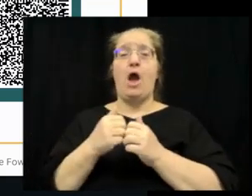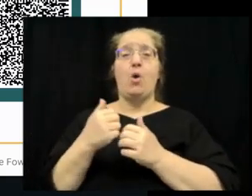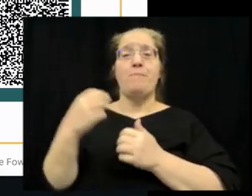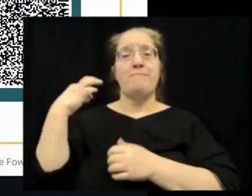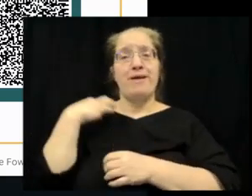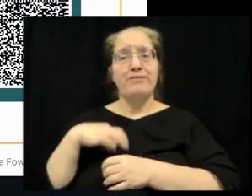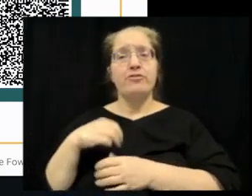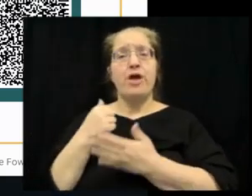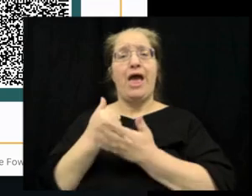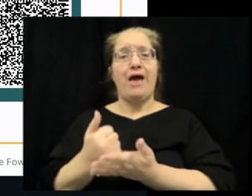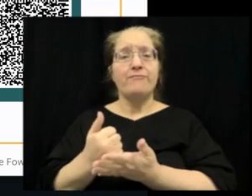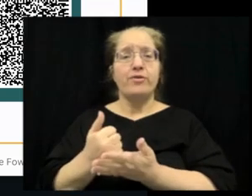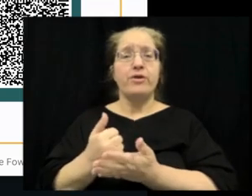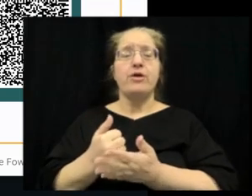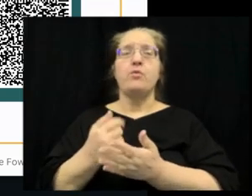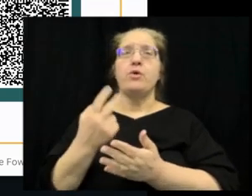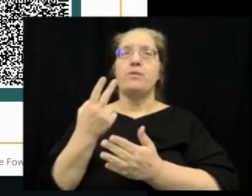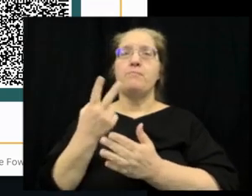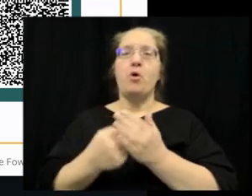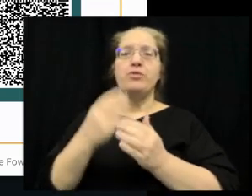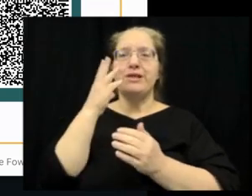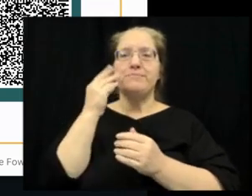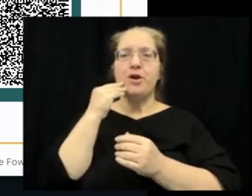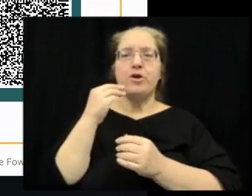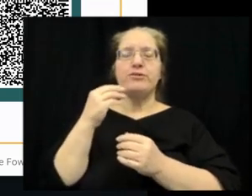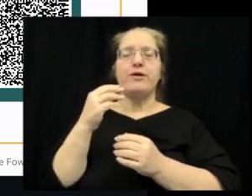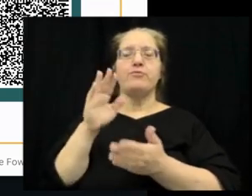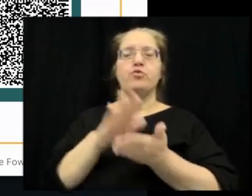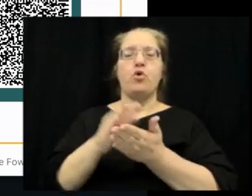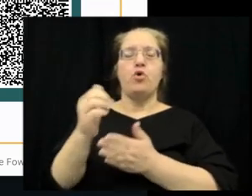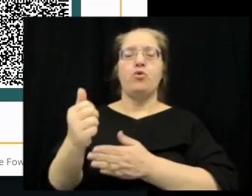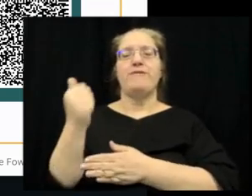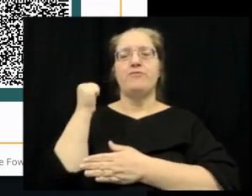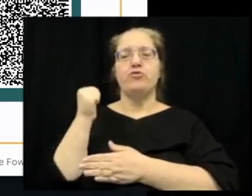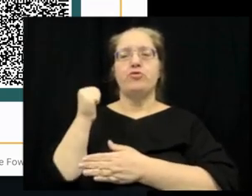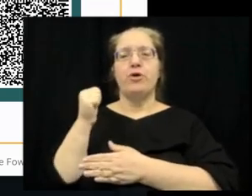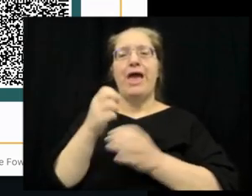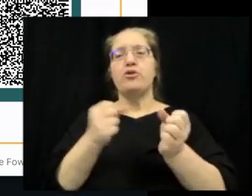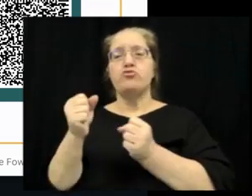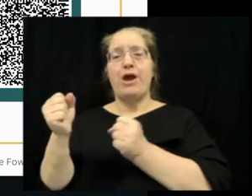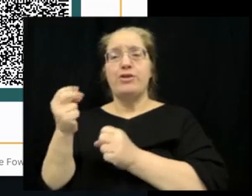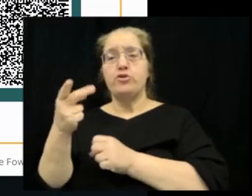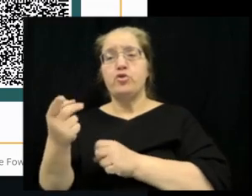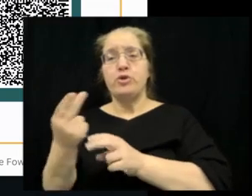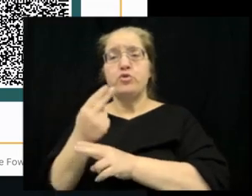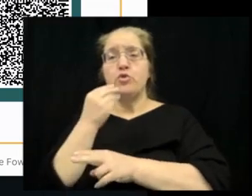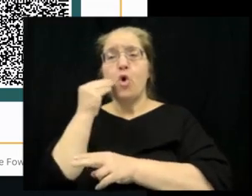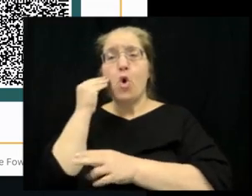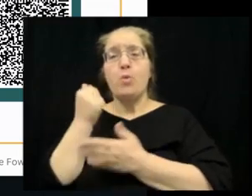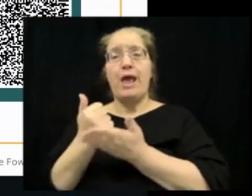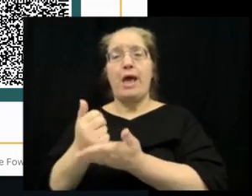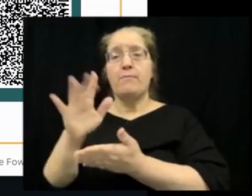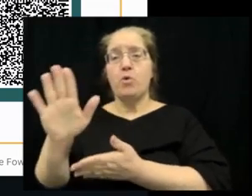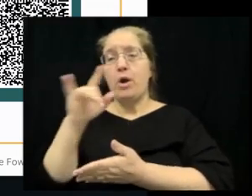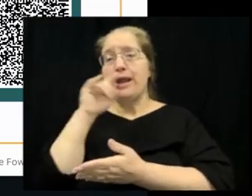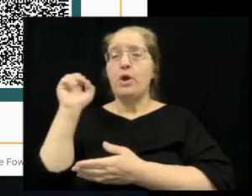the experience of going through school refusal and practical strategies that you can use at home to help your child get back